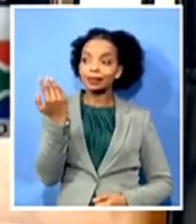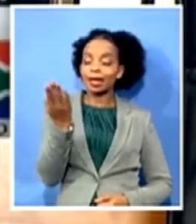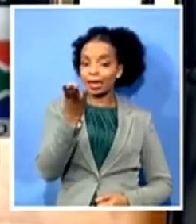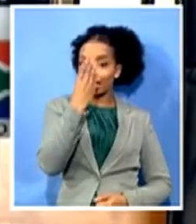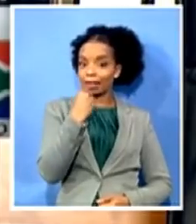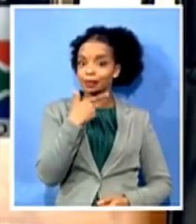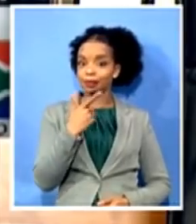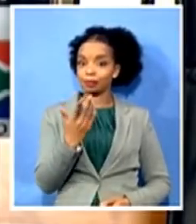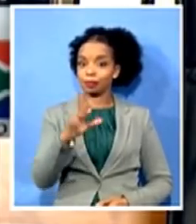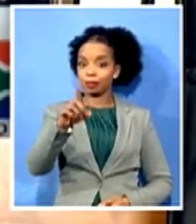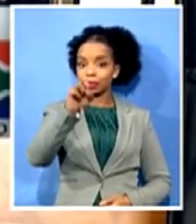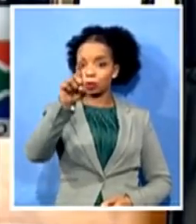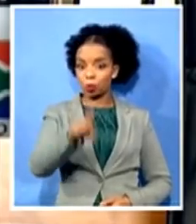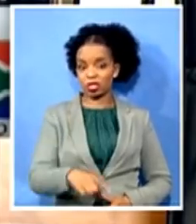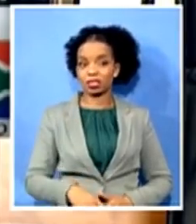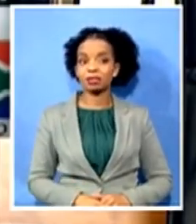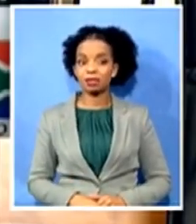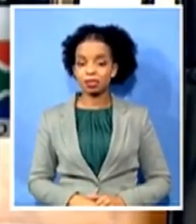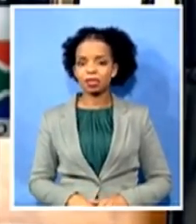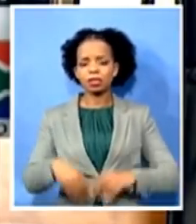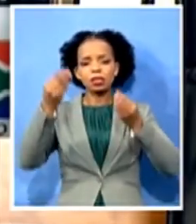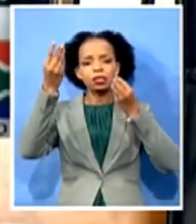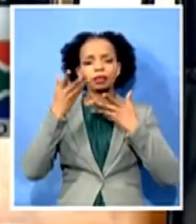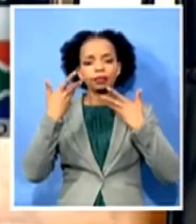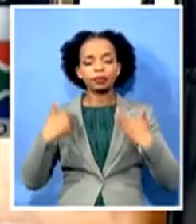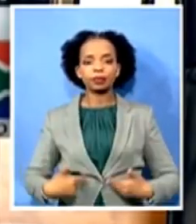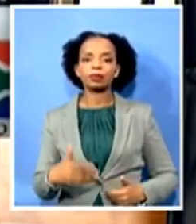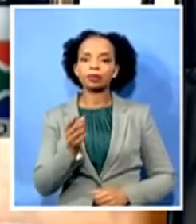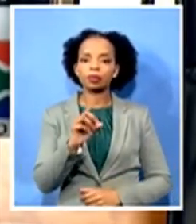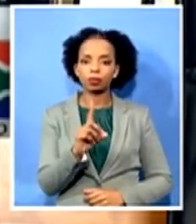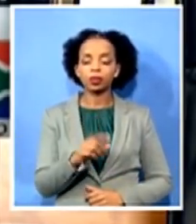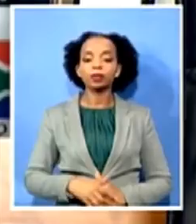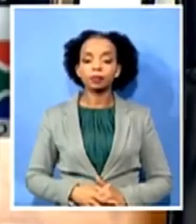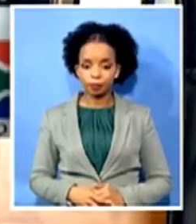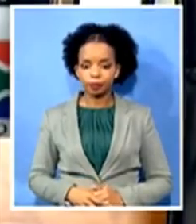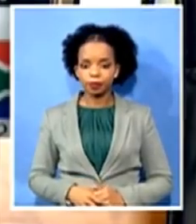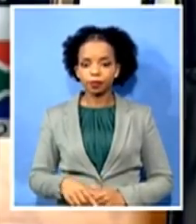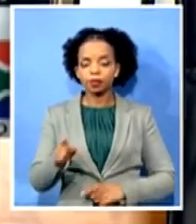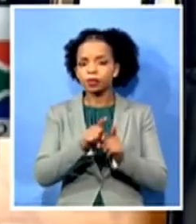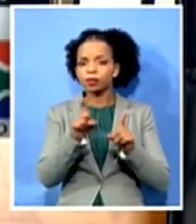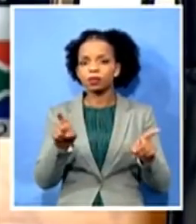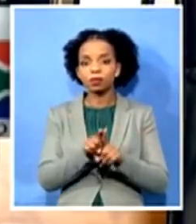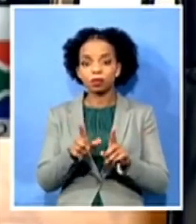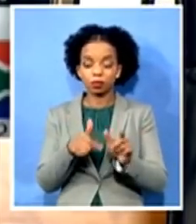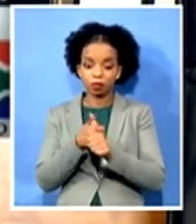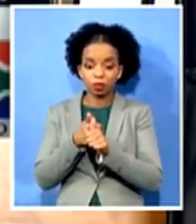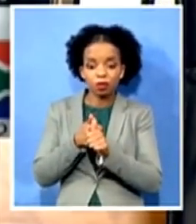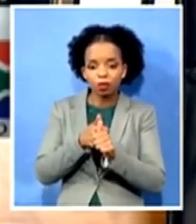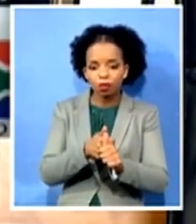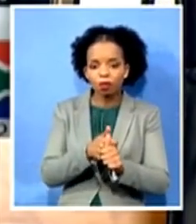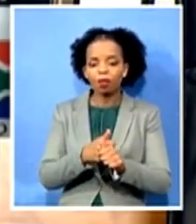what was being followed is the act that is called Housing Act.